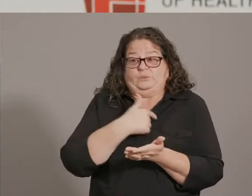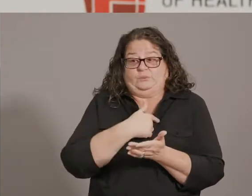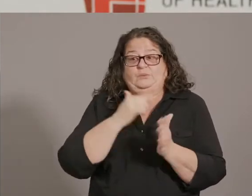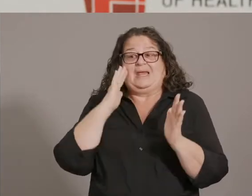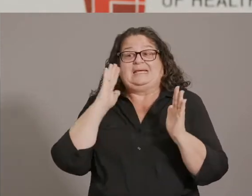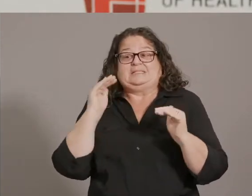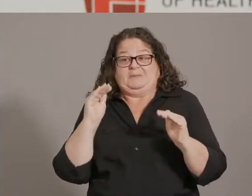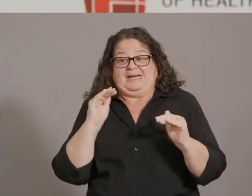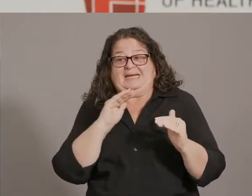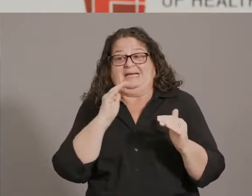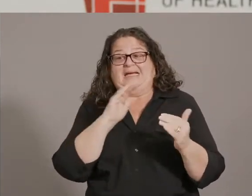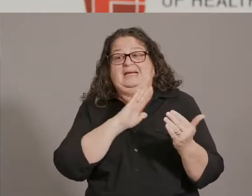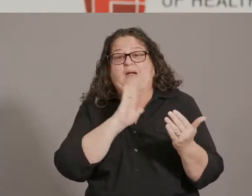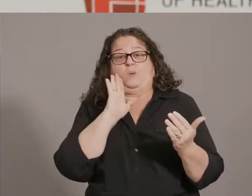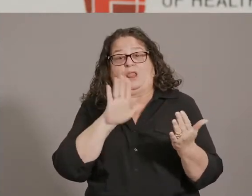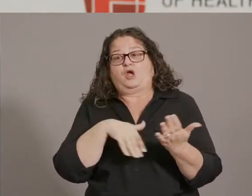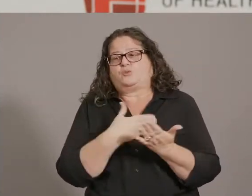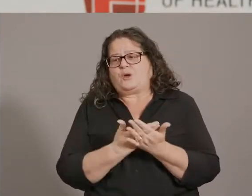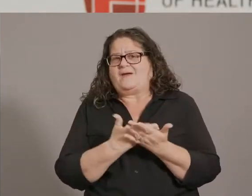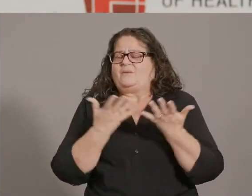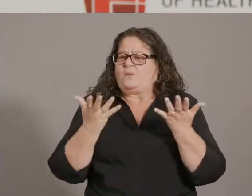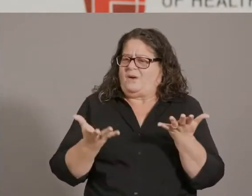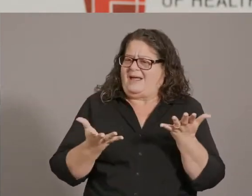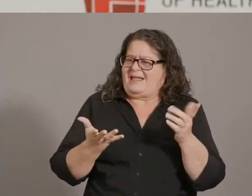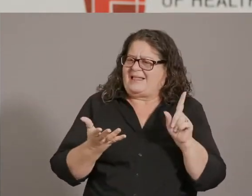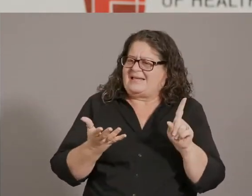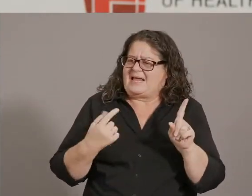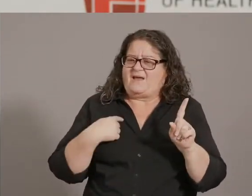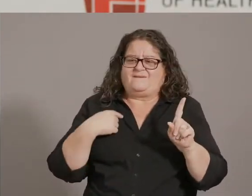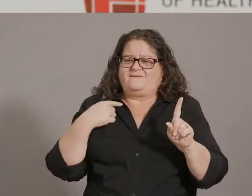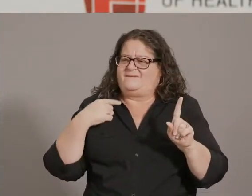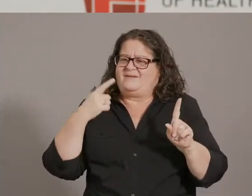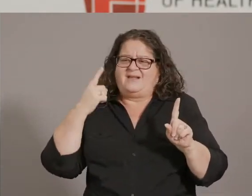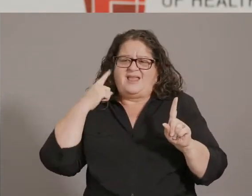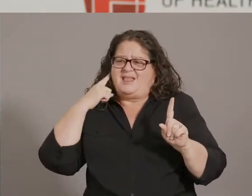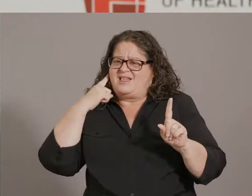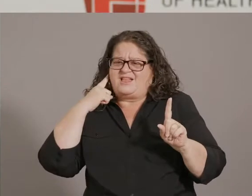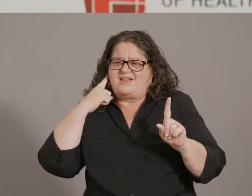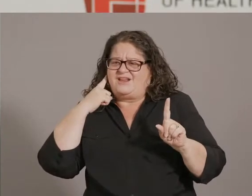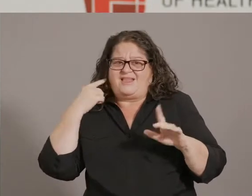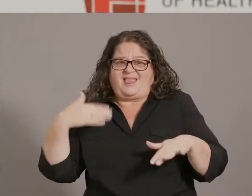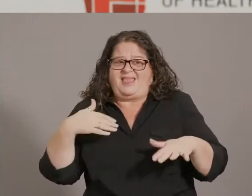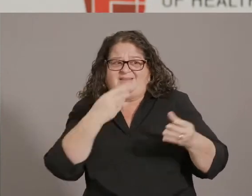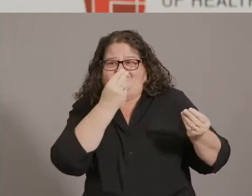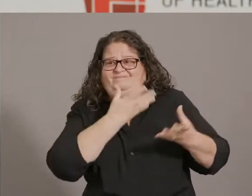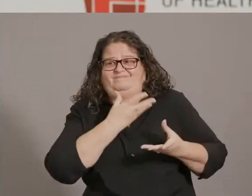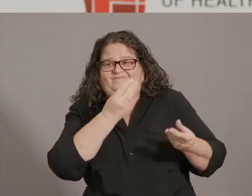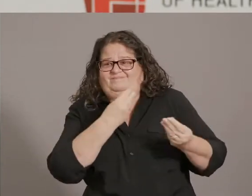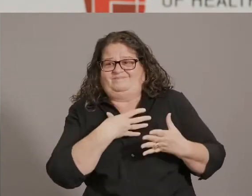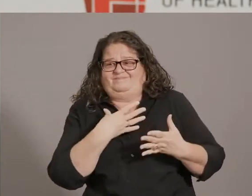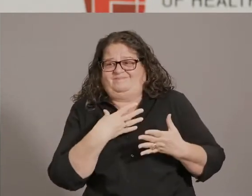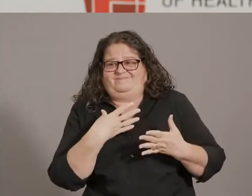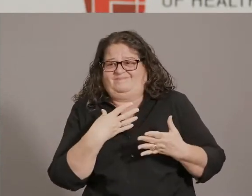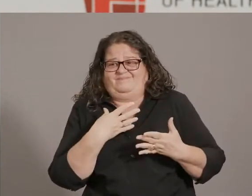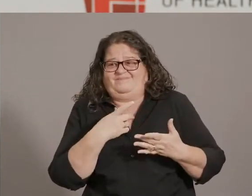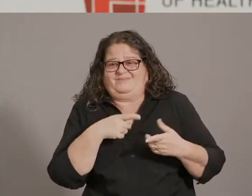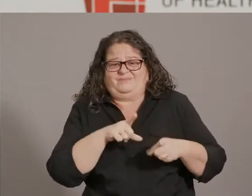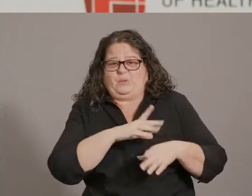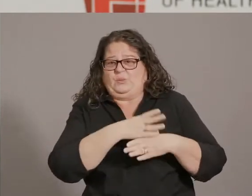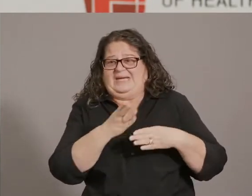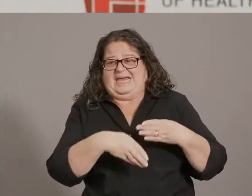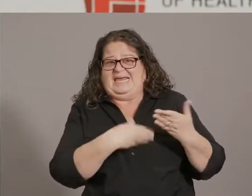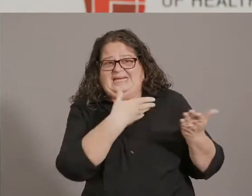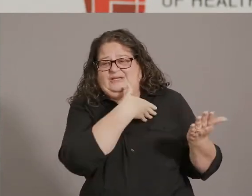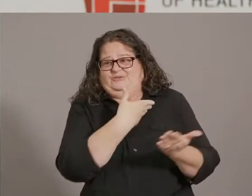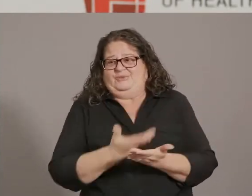arrive. I haven't heard that anybody's gotten a notification of a weekend shipment, so we are thinking that they're going to arrive